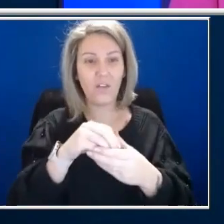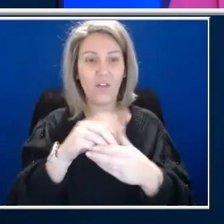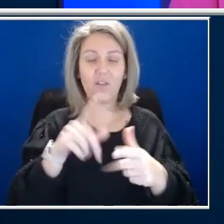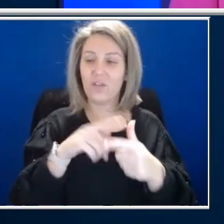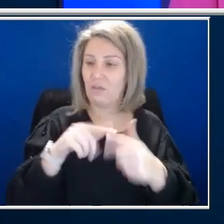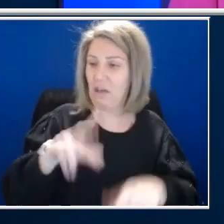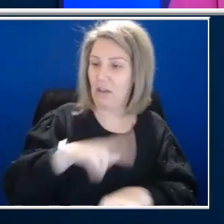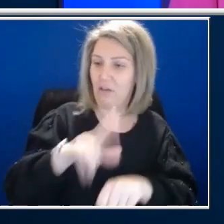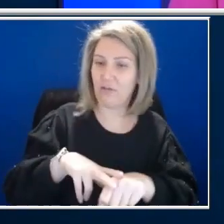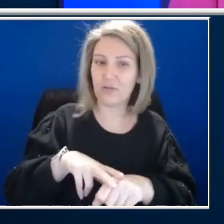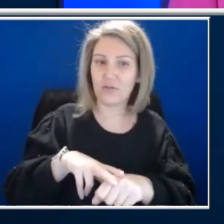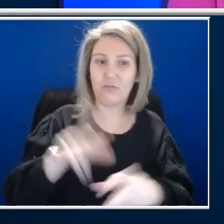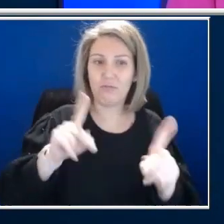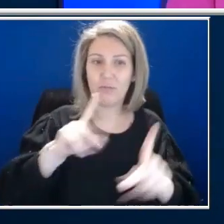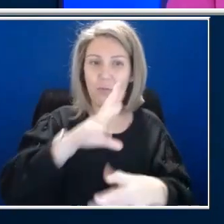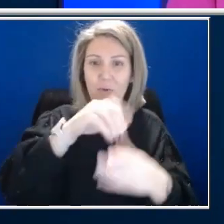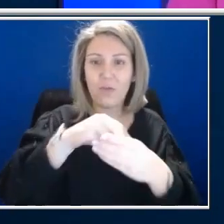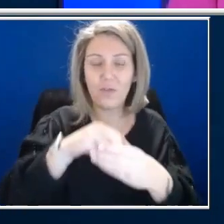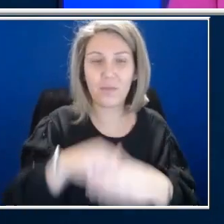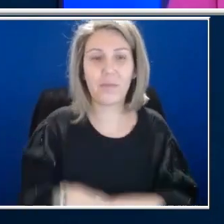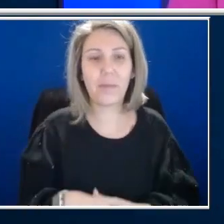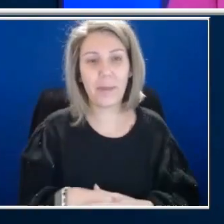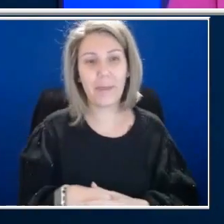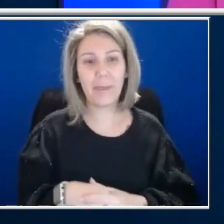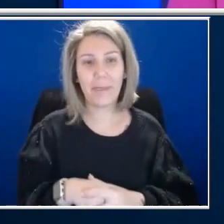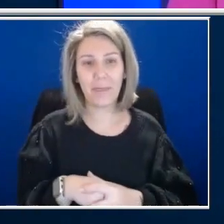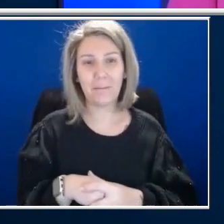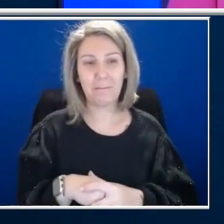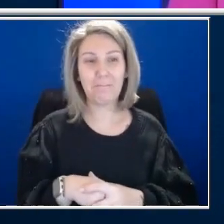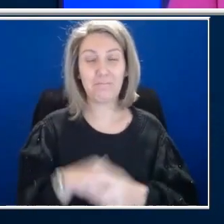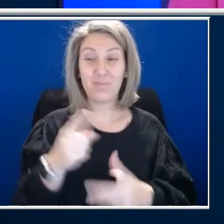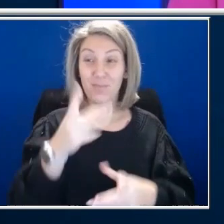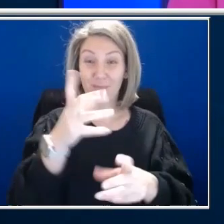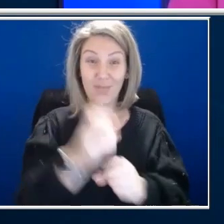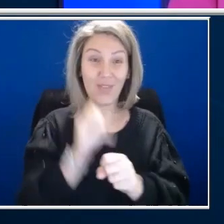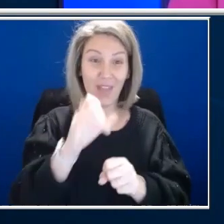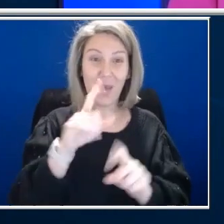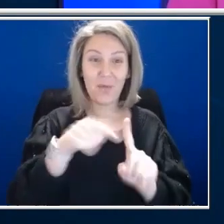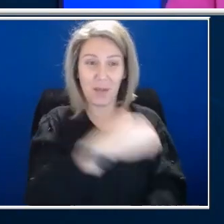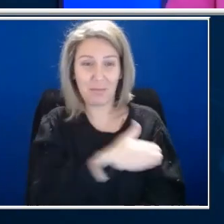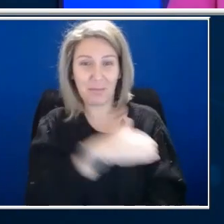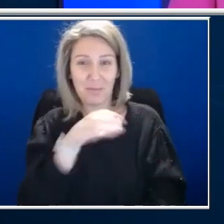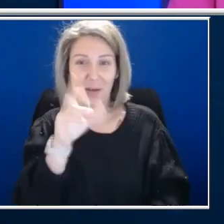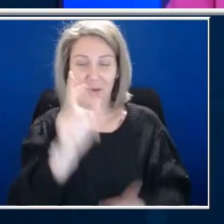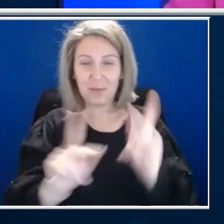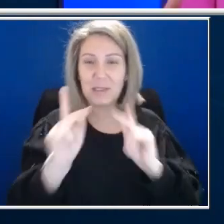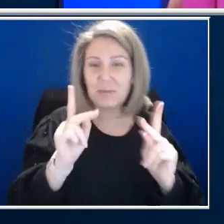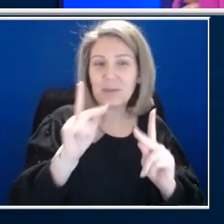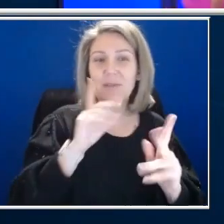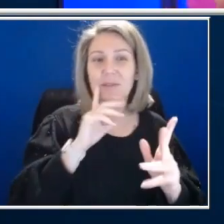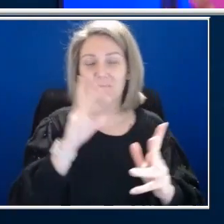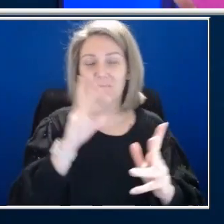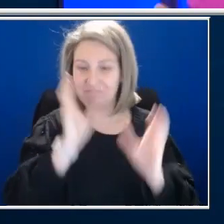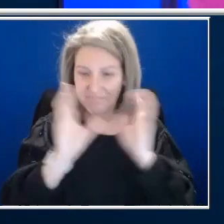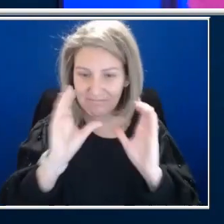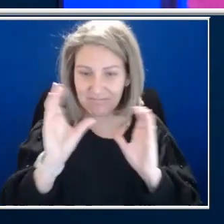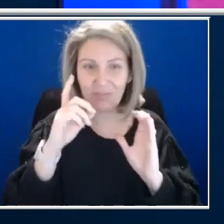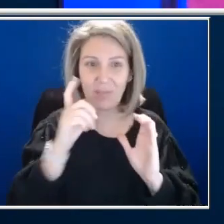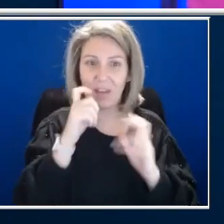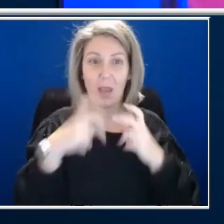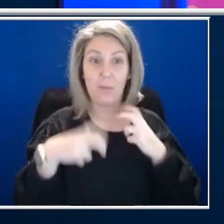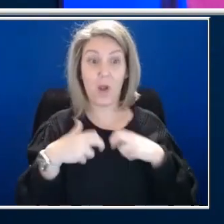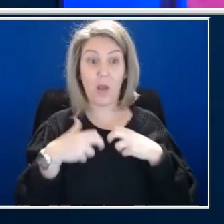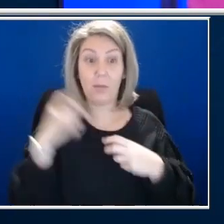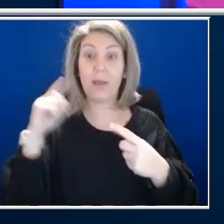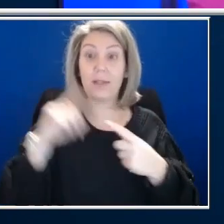involved, and made it safer for patients. And that's what you get when you empower people to be looking for those things, because it's not a problem until it becomes a problem.